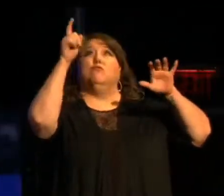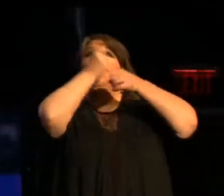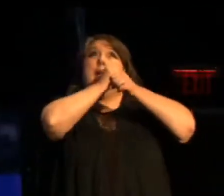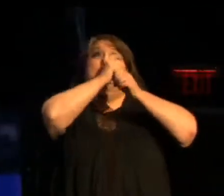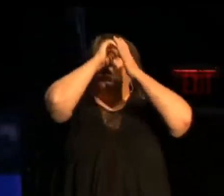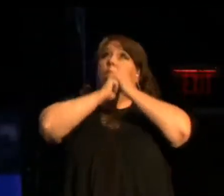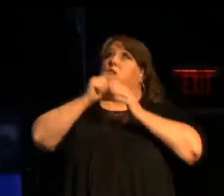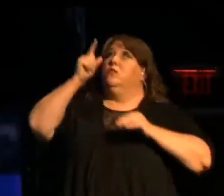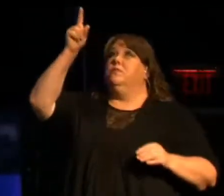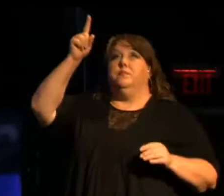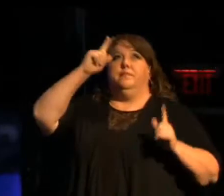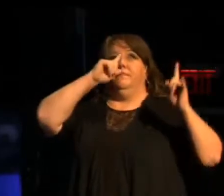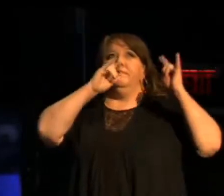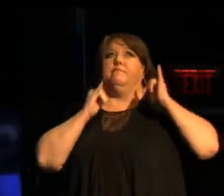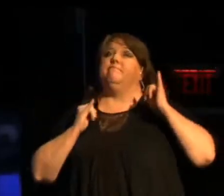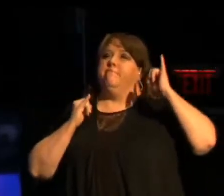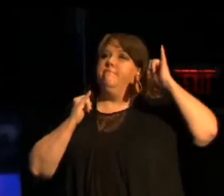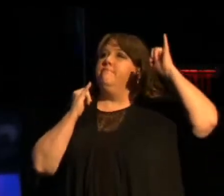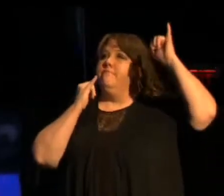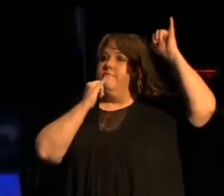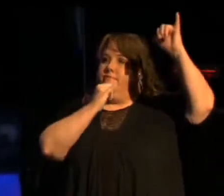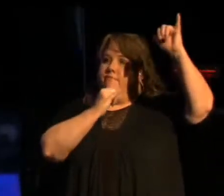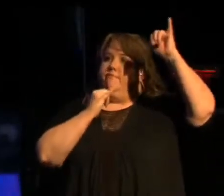So will I.